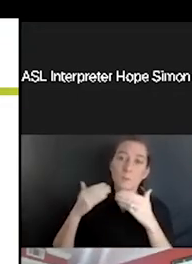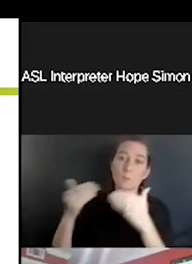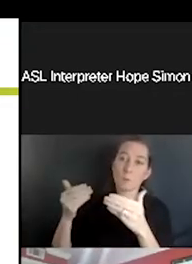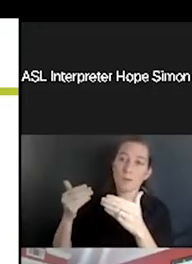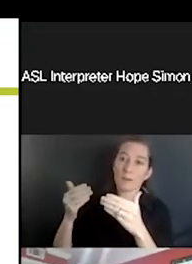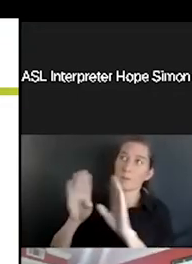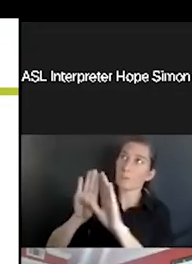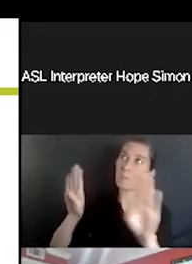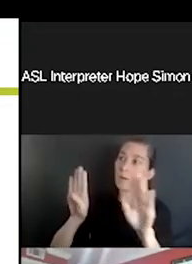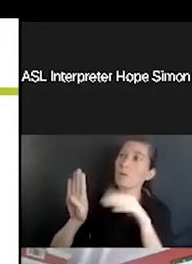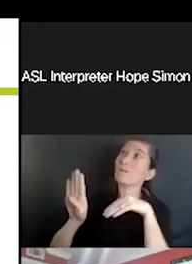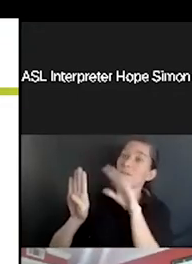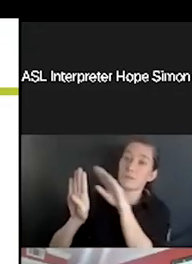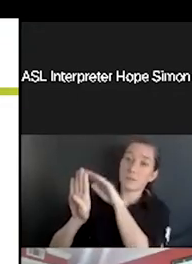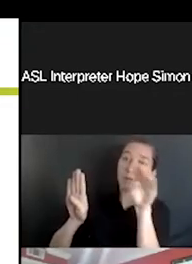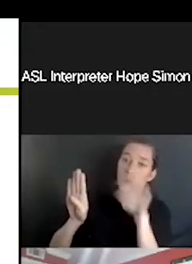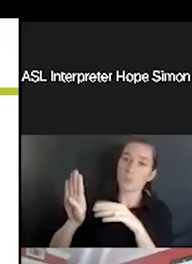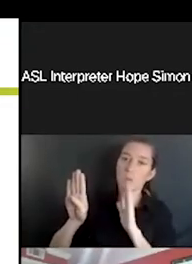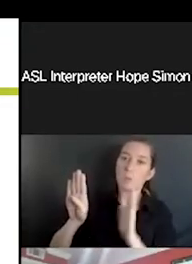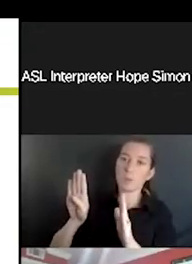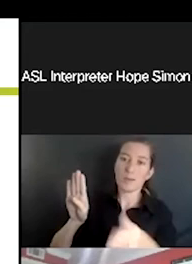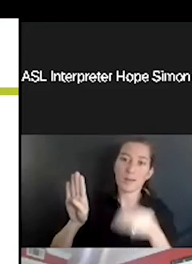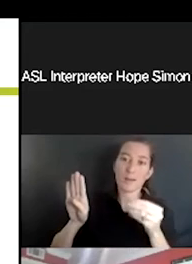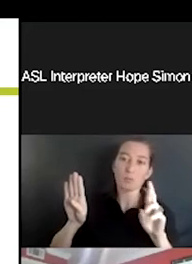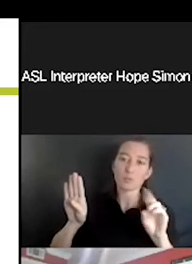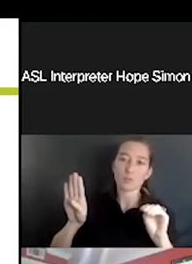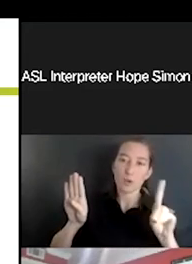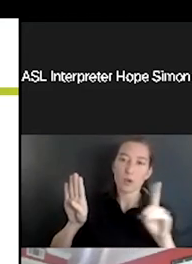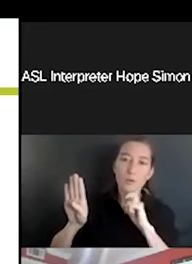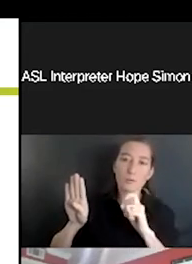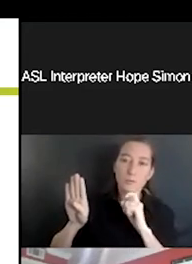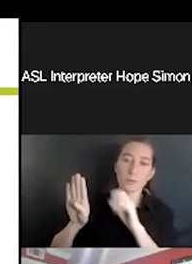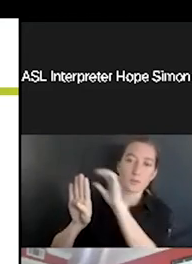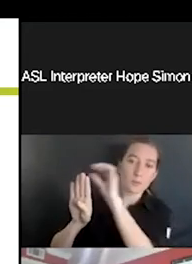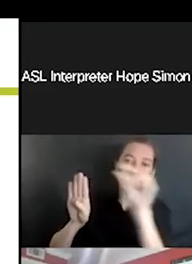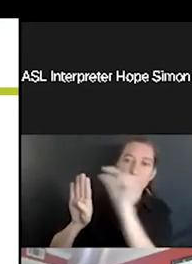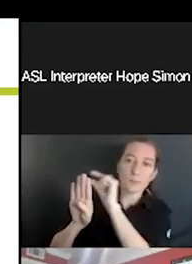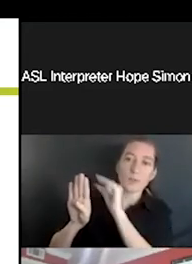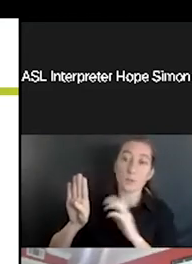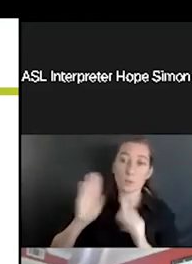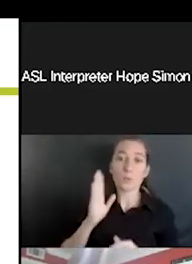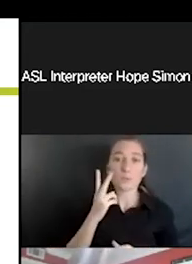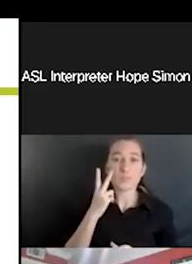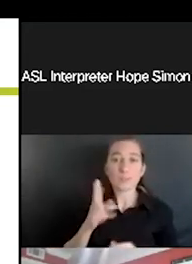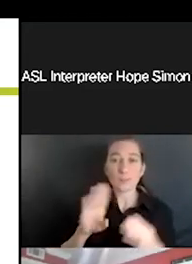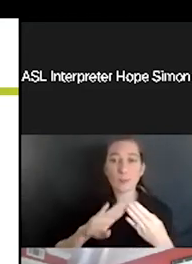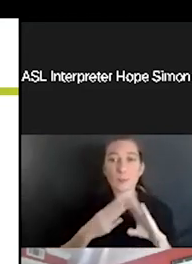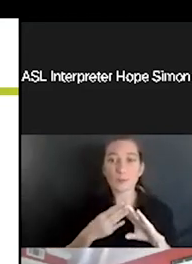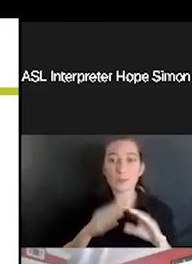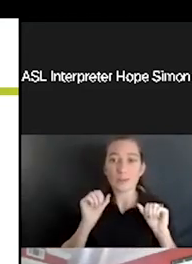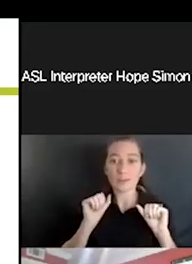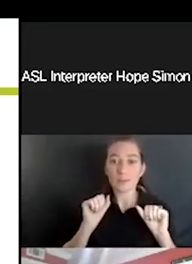by putting some rods. You often see those retrofits in your communities by observing